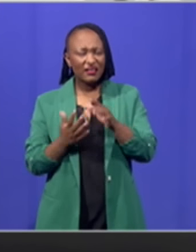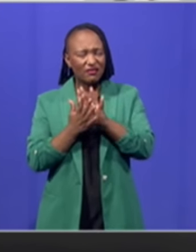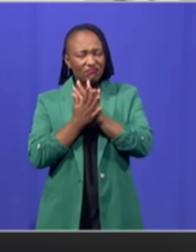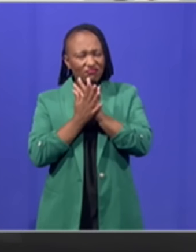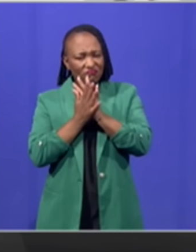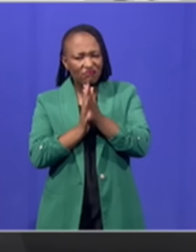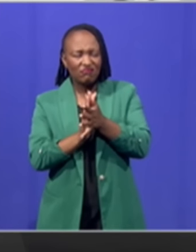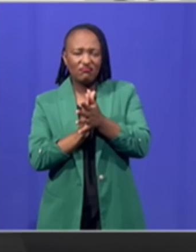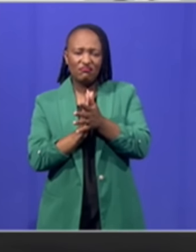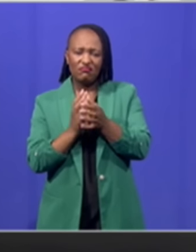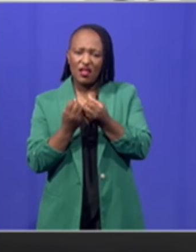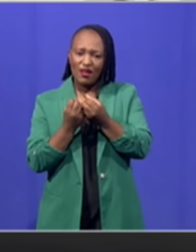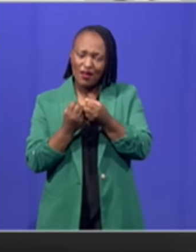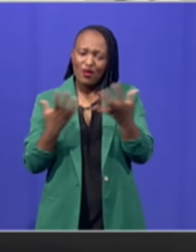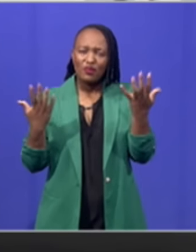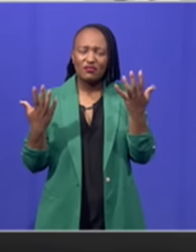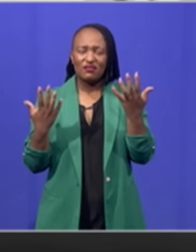damage.